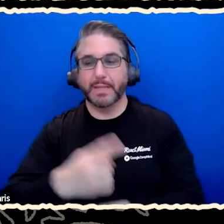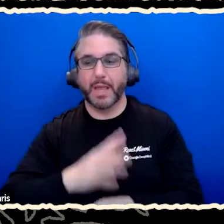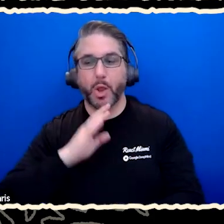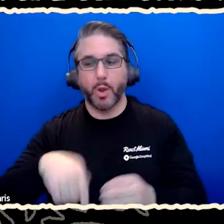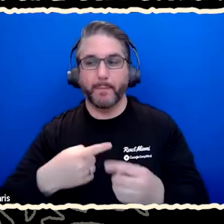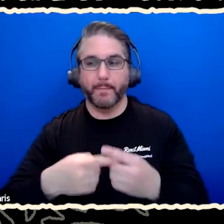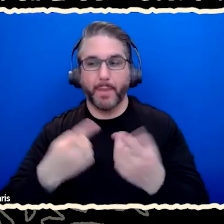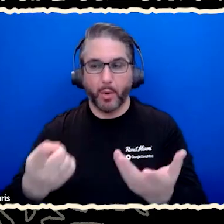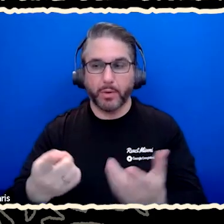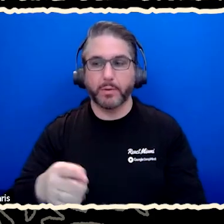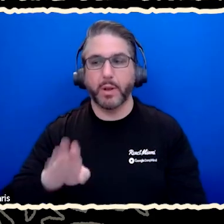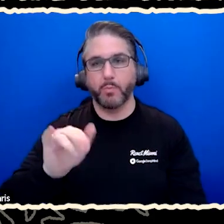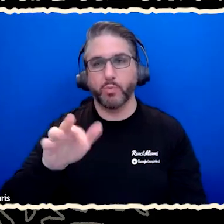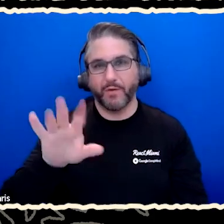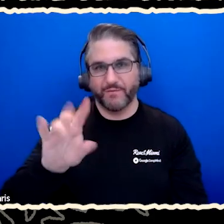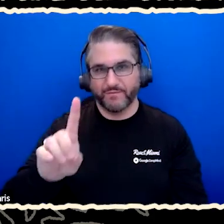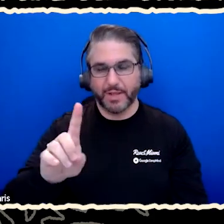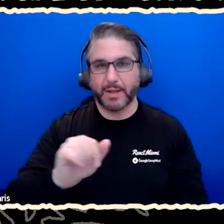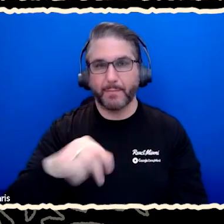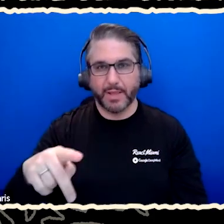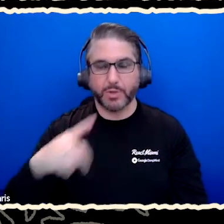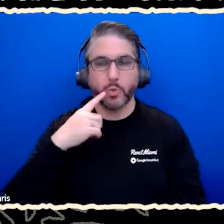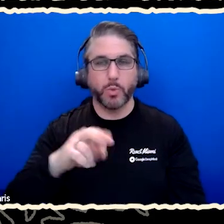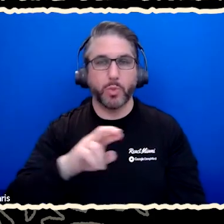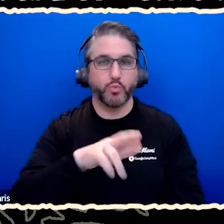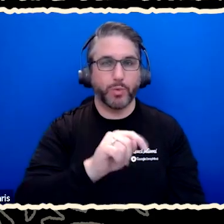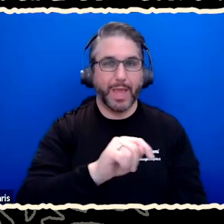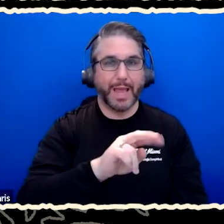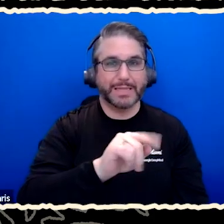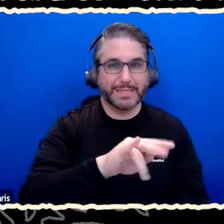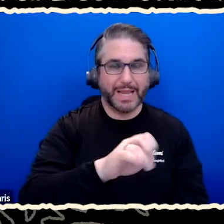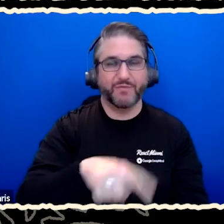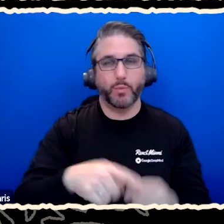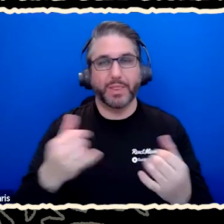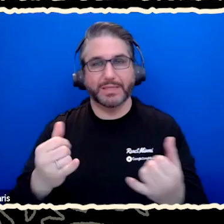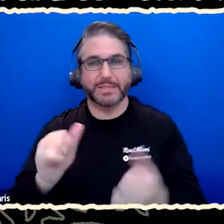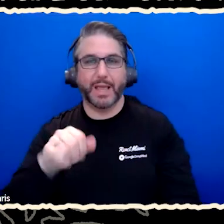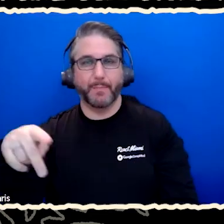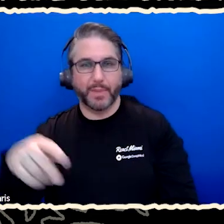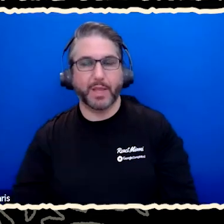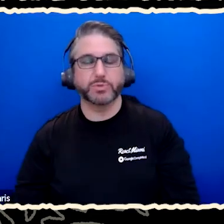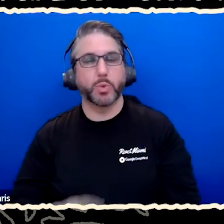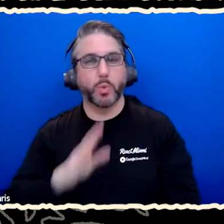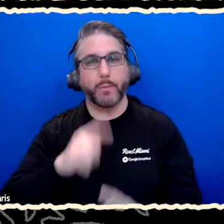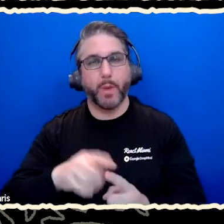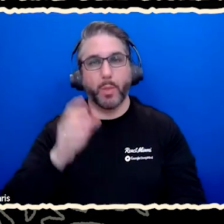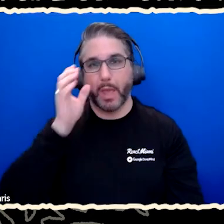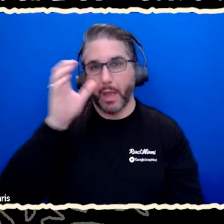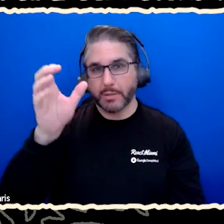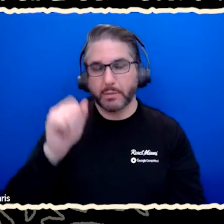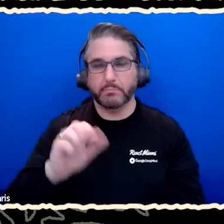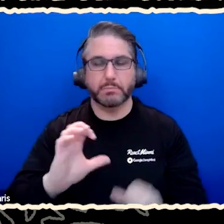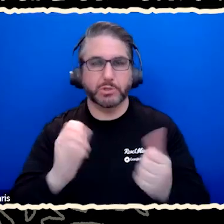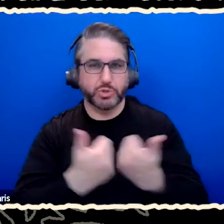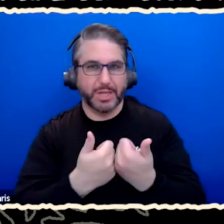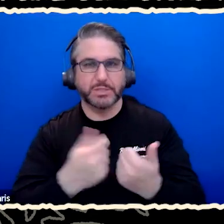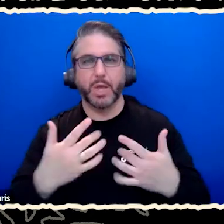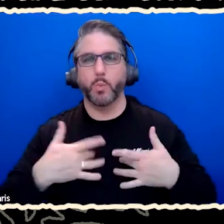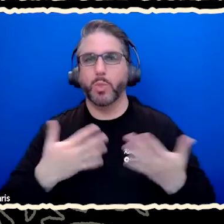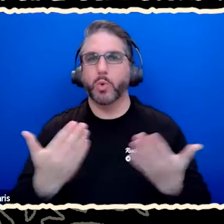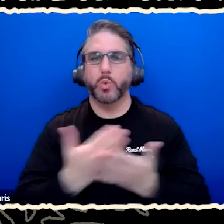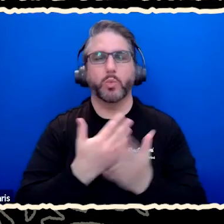applications and introduction of React Native to existing native applications. We'll talk about the concept, the challenges, and state-of-the-art